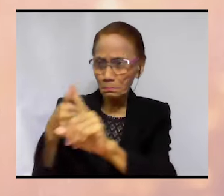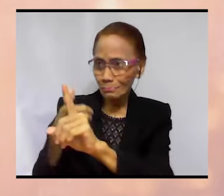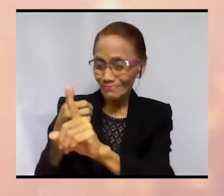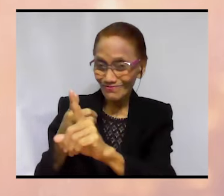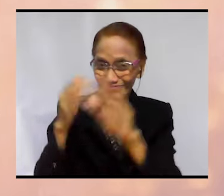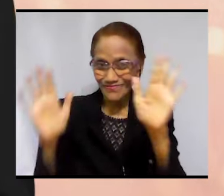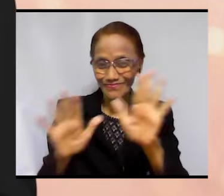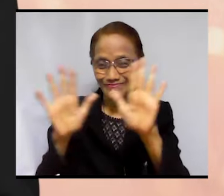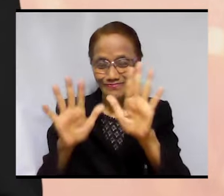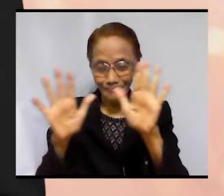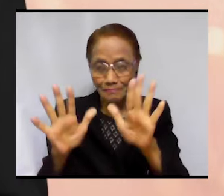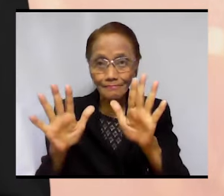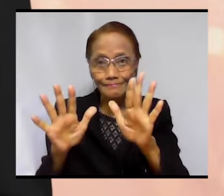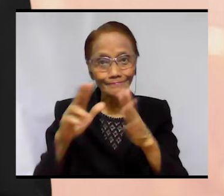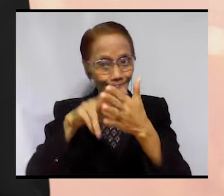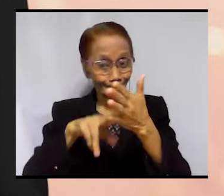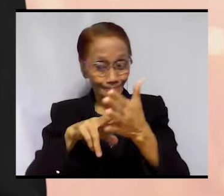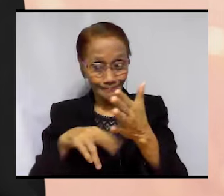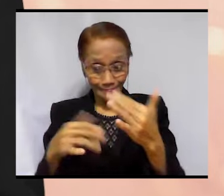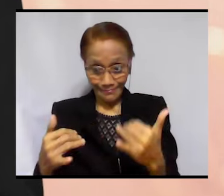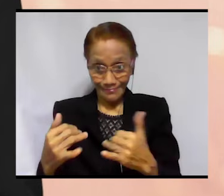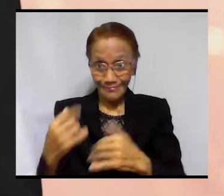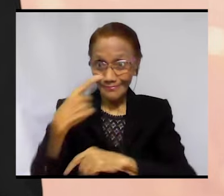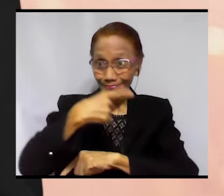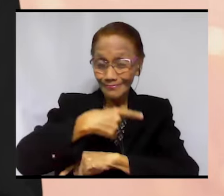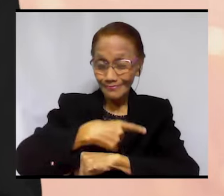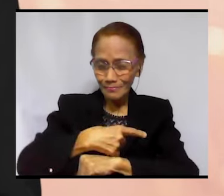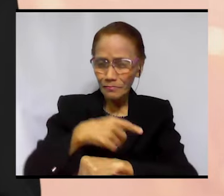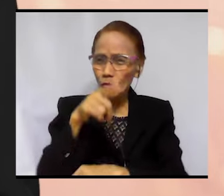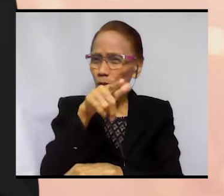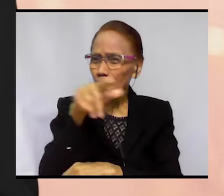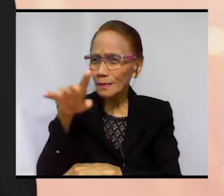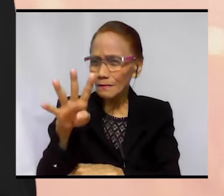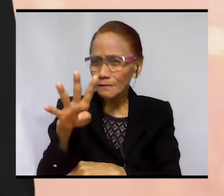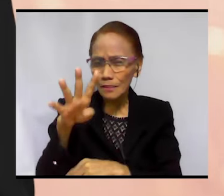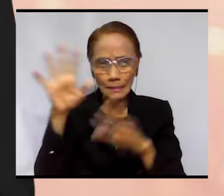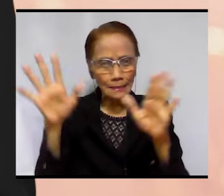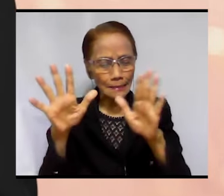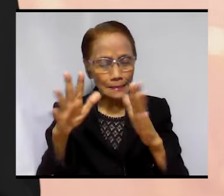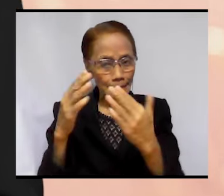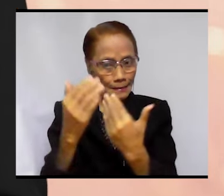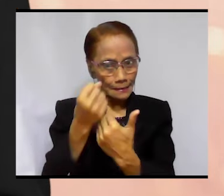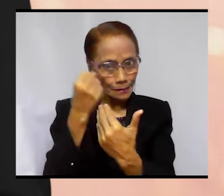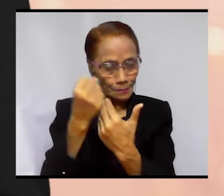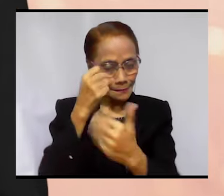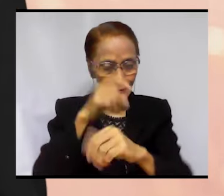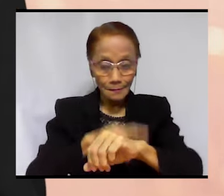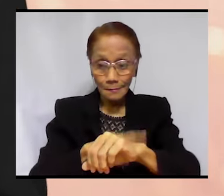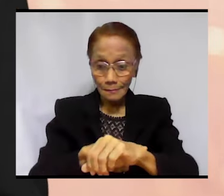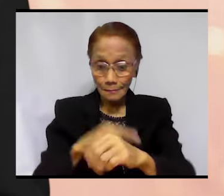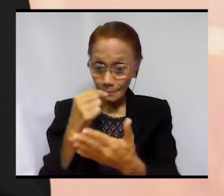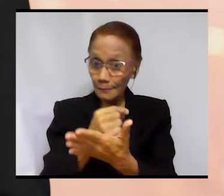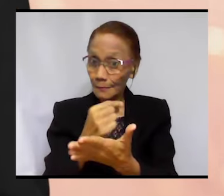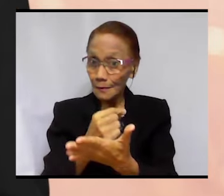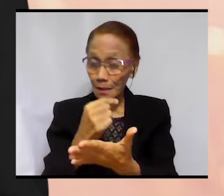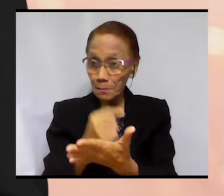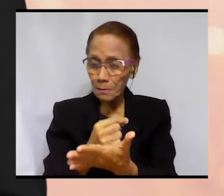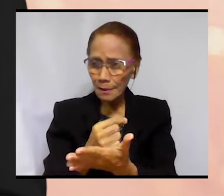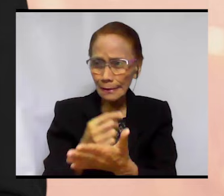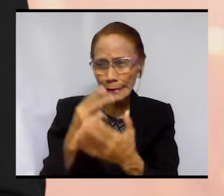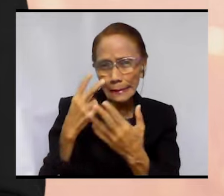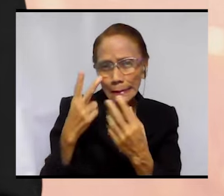Sunday readings. Today is the 24th Sunday in Ordinary Time. In the Gospel, we would